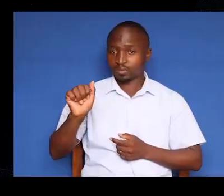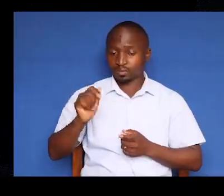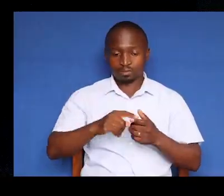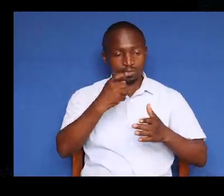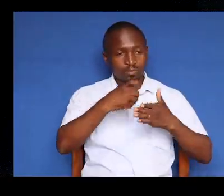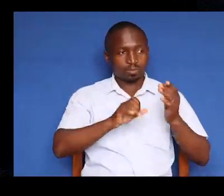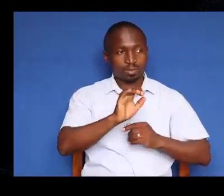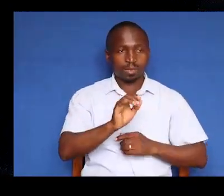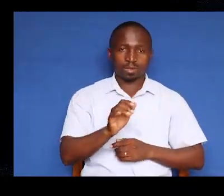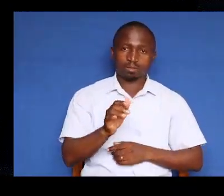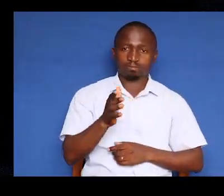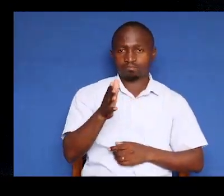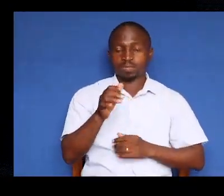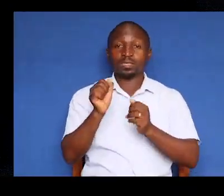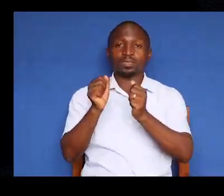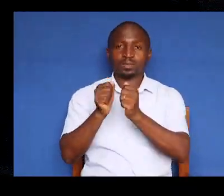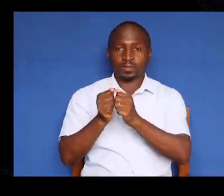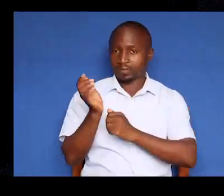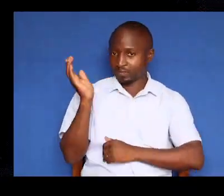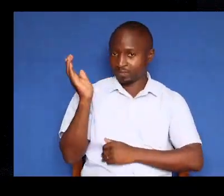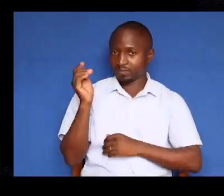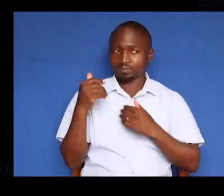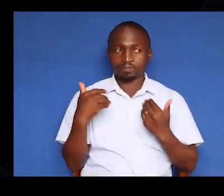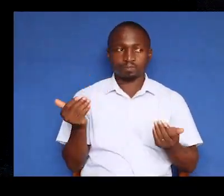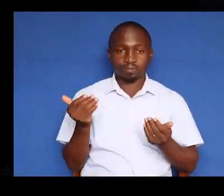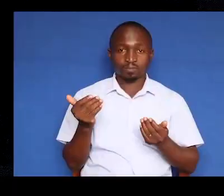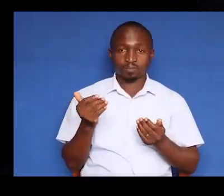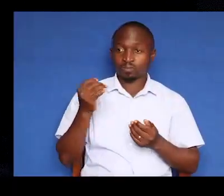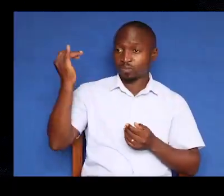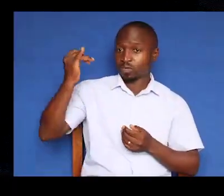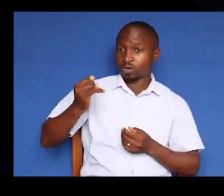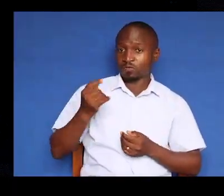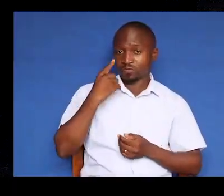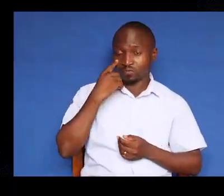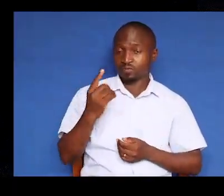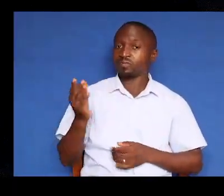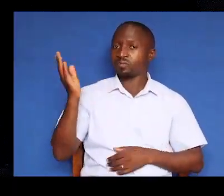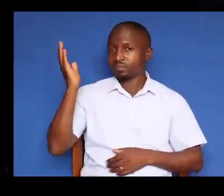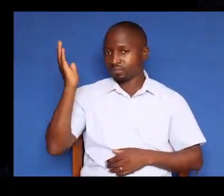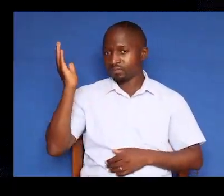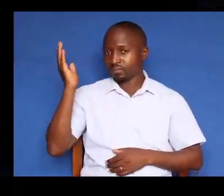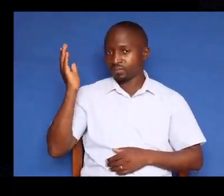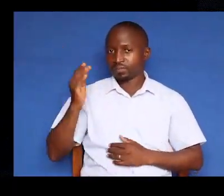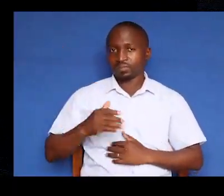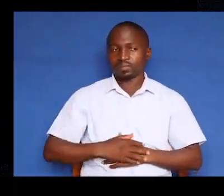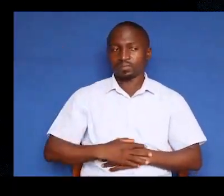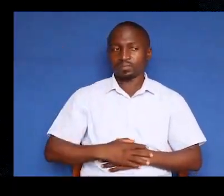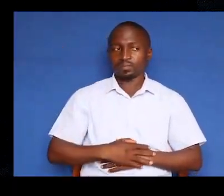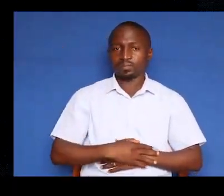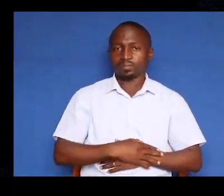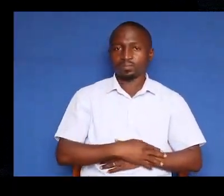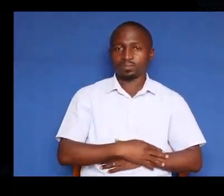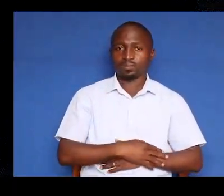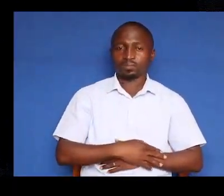is 10. So our graph is like this. So you